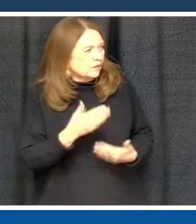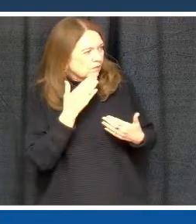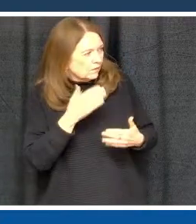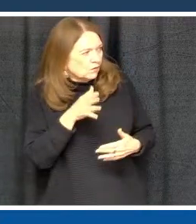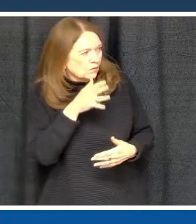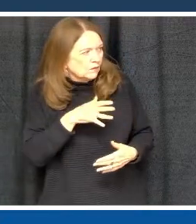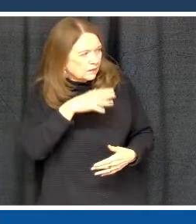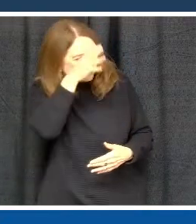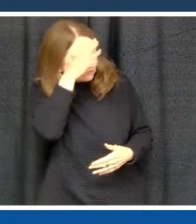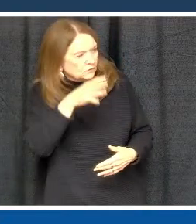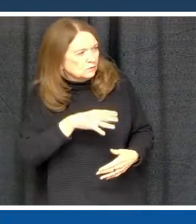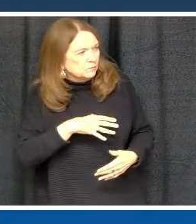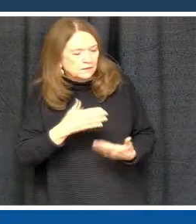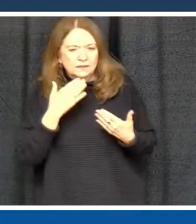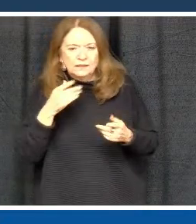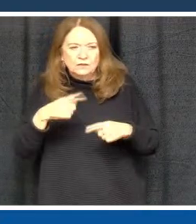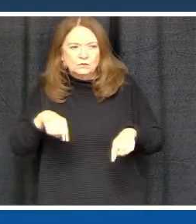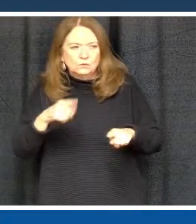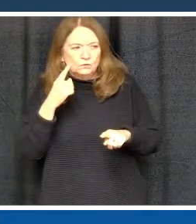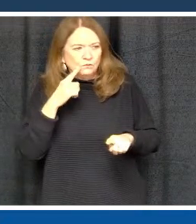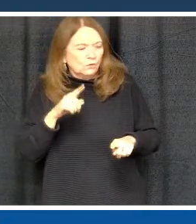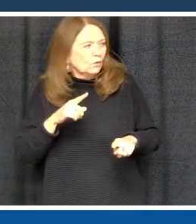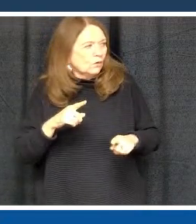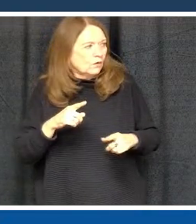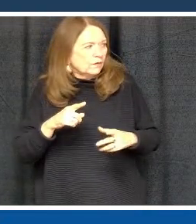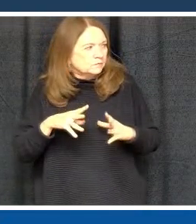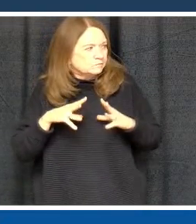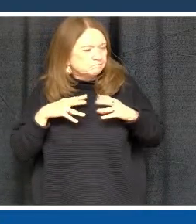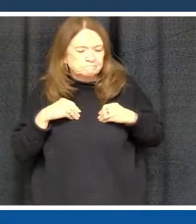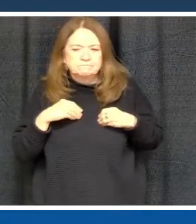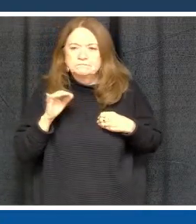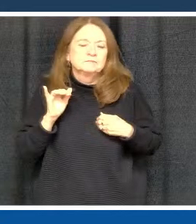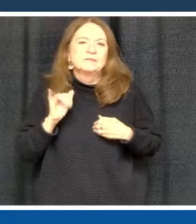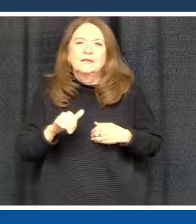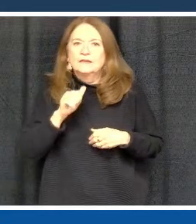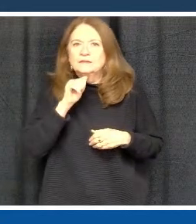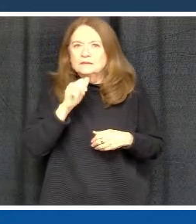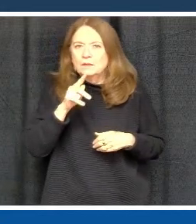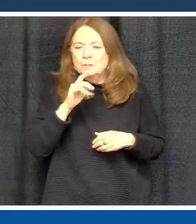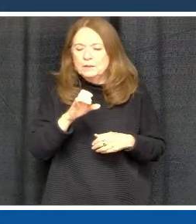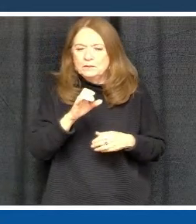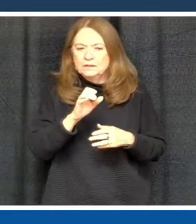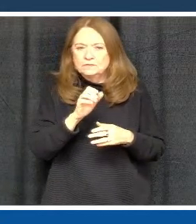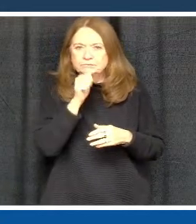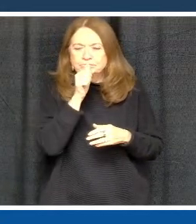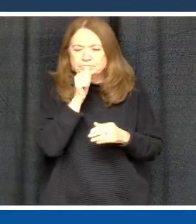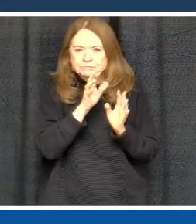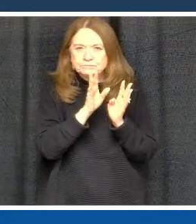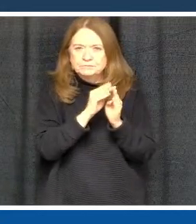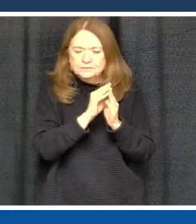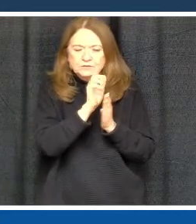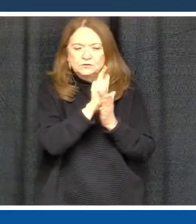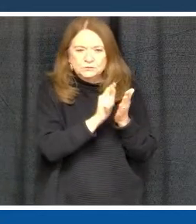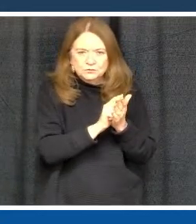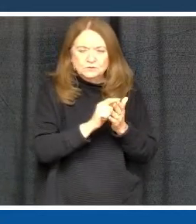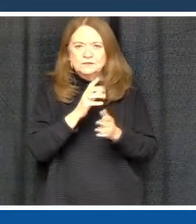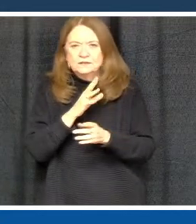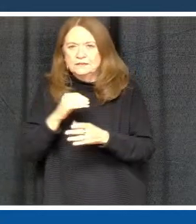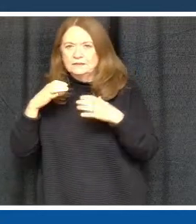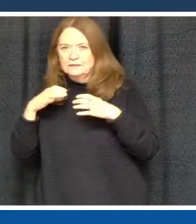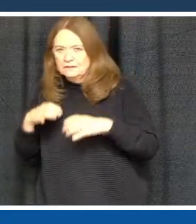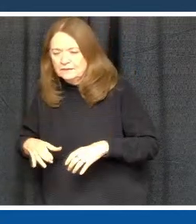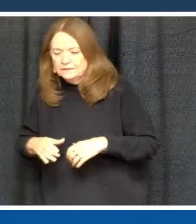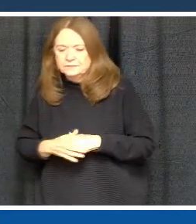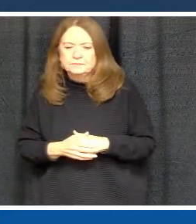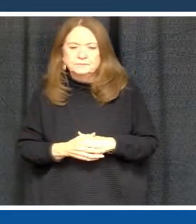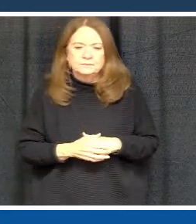Gentlemen of the public for accommodating that non-public attorney-client privilege review by our Assistant City